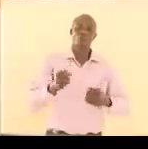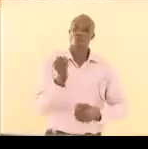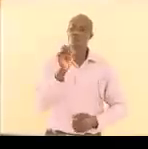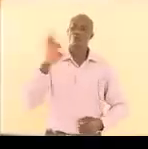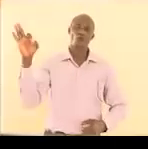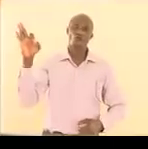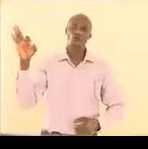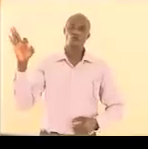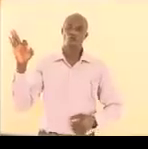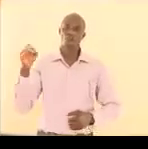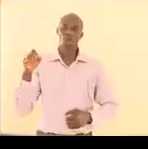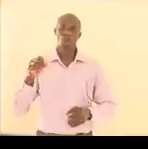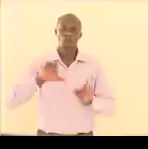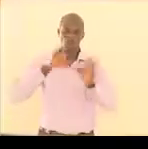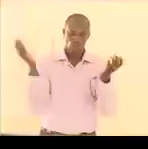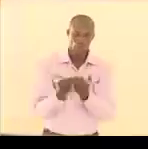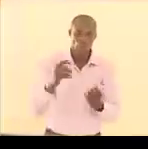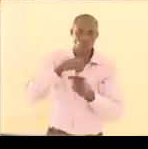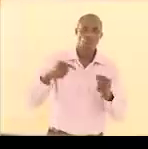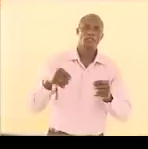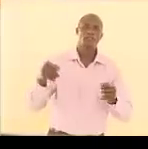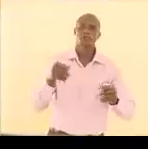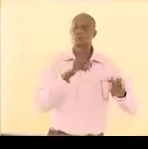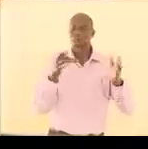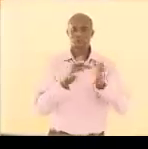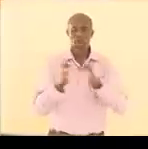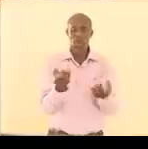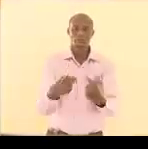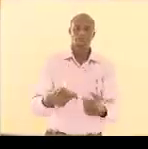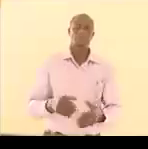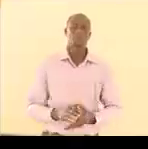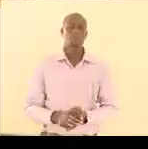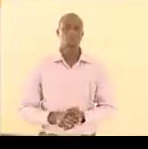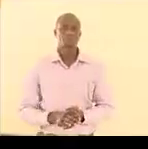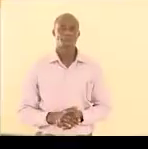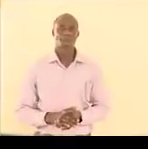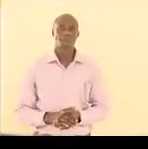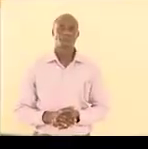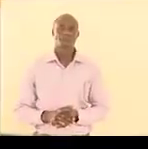the community when crisis came.